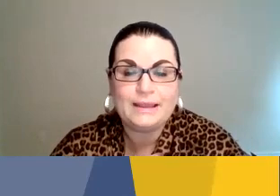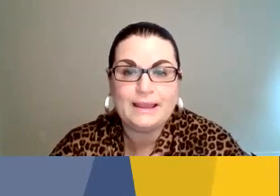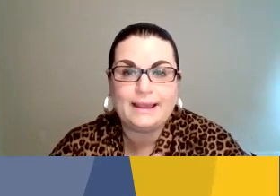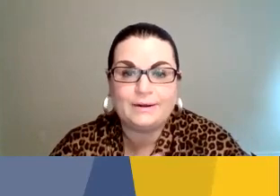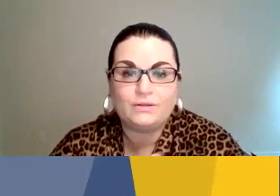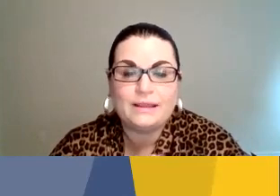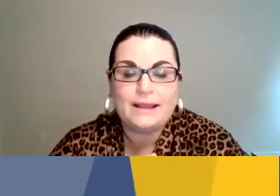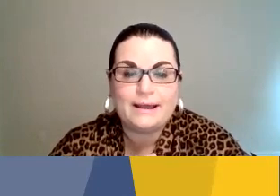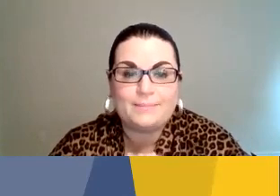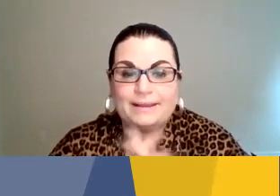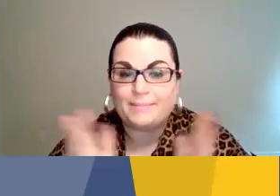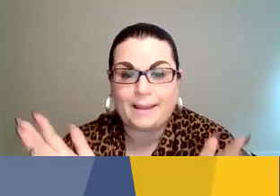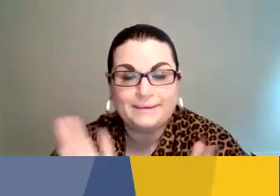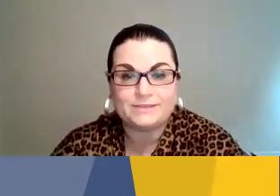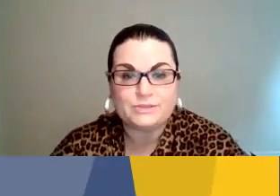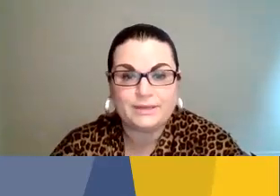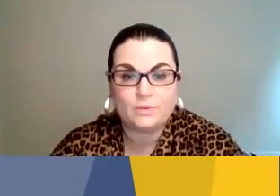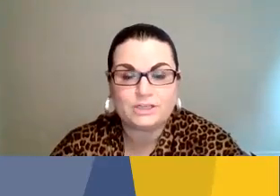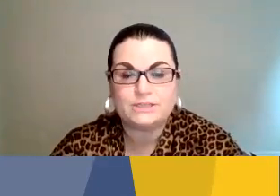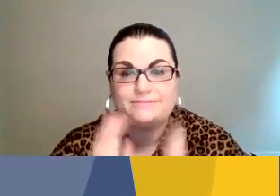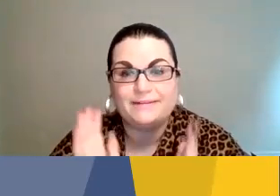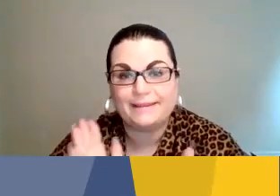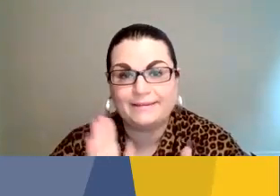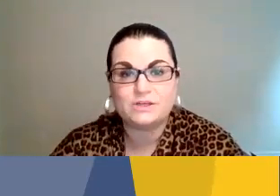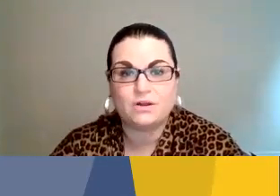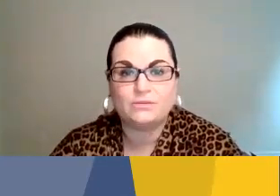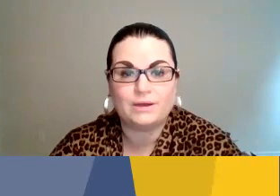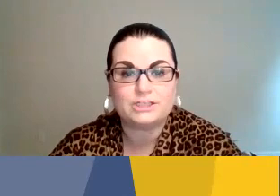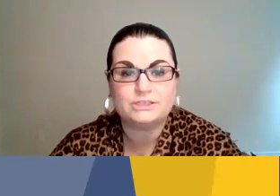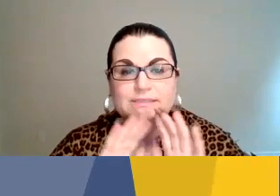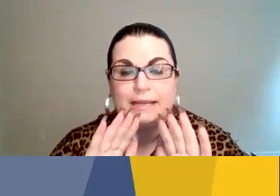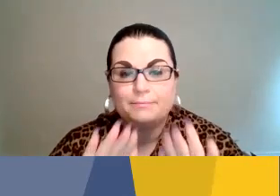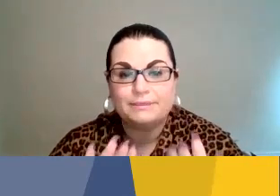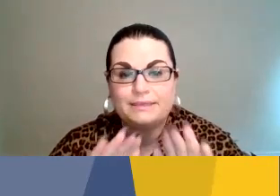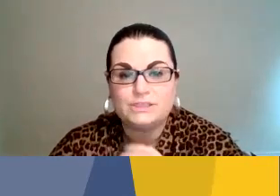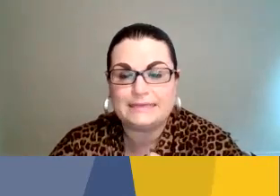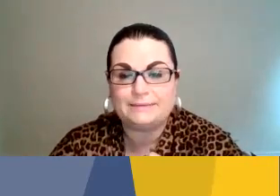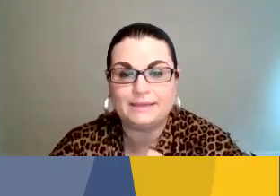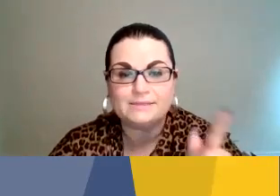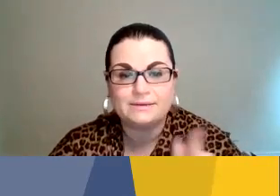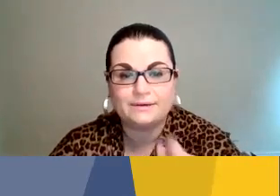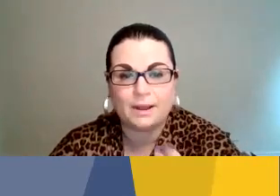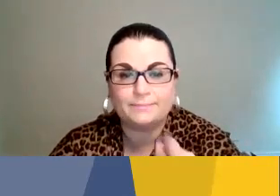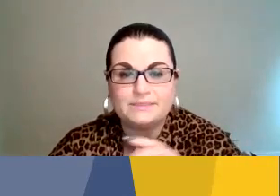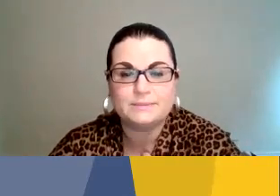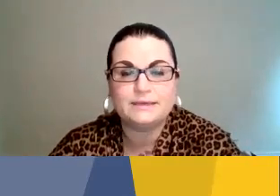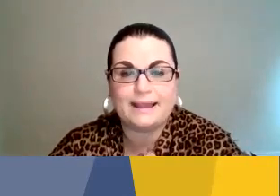you at all. And I'm happy to answer any questions. If I can't get to all the questions, please just email us